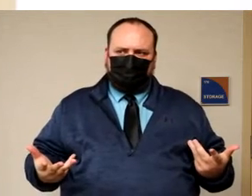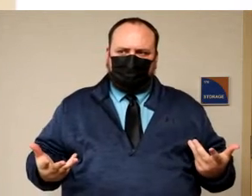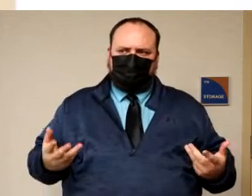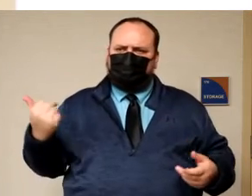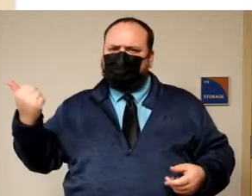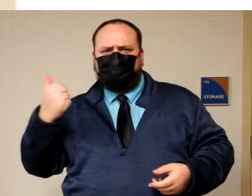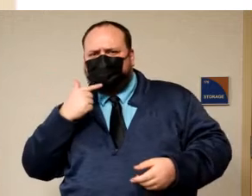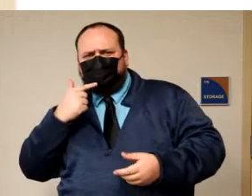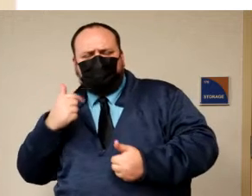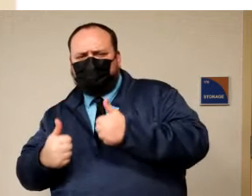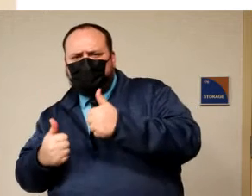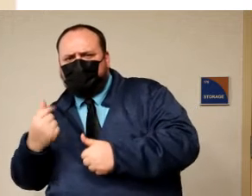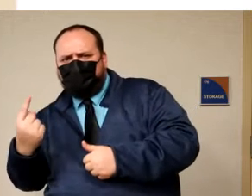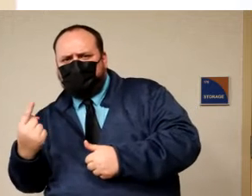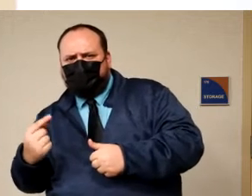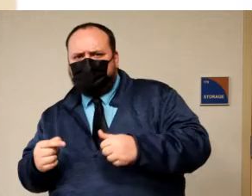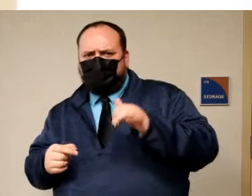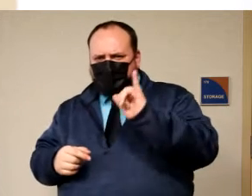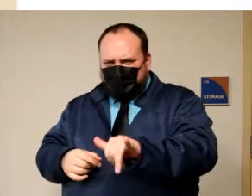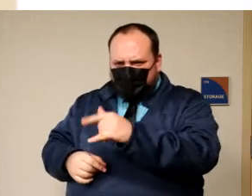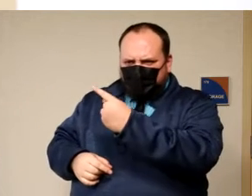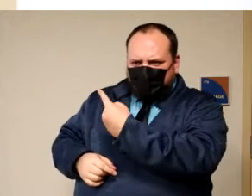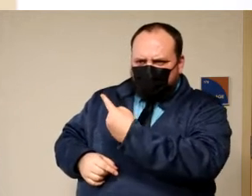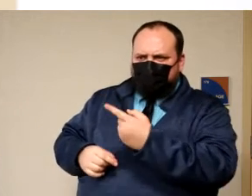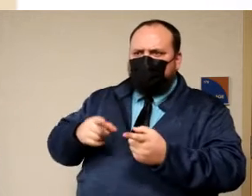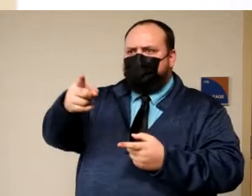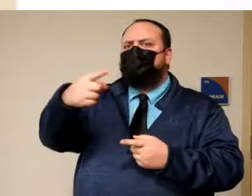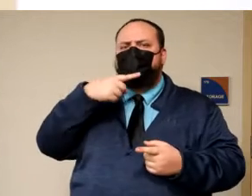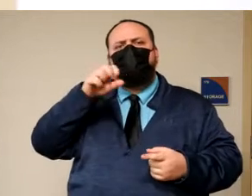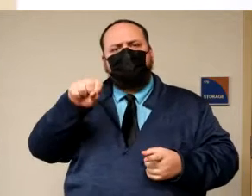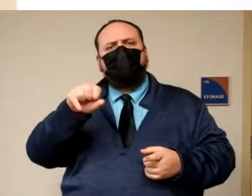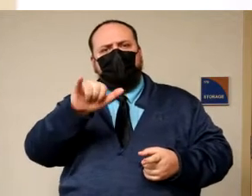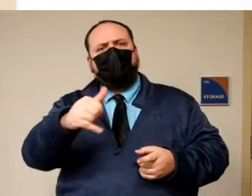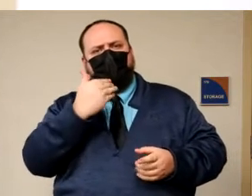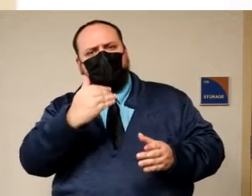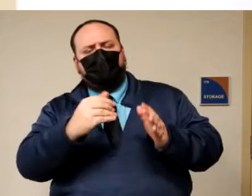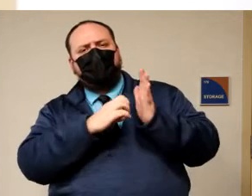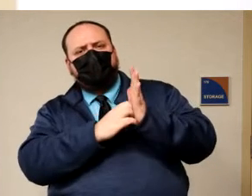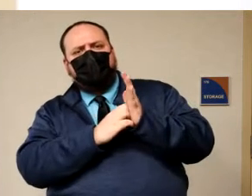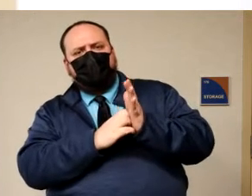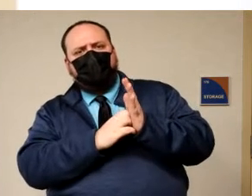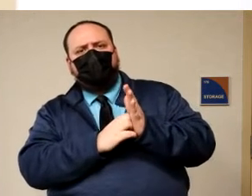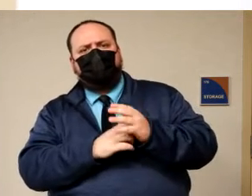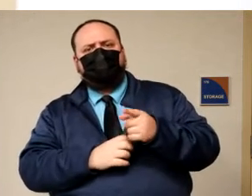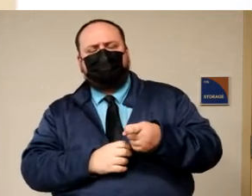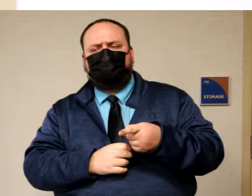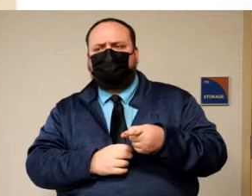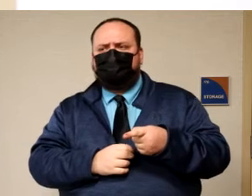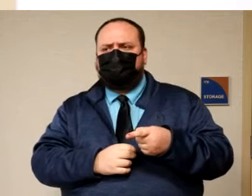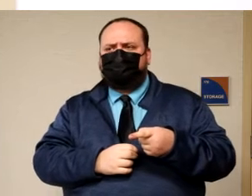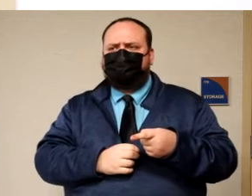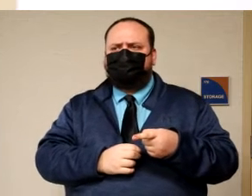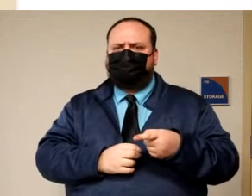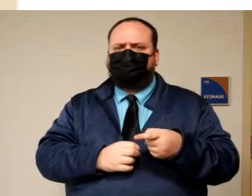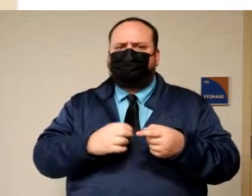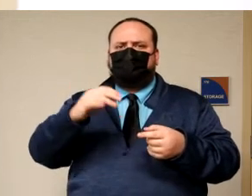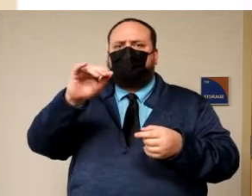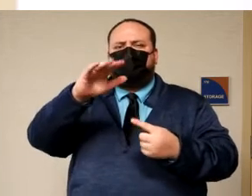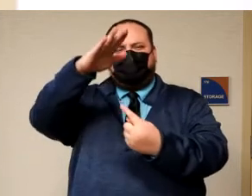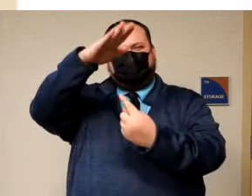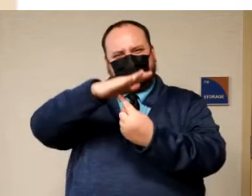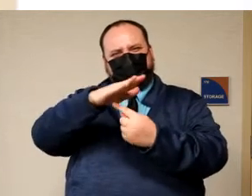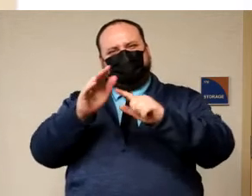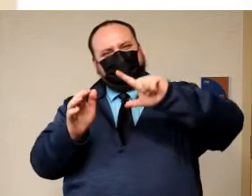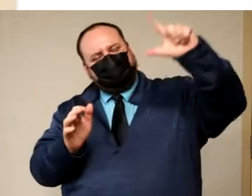Which one? This one? Yeah, that's a good example of one, but, or with the top left,